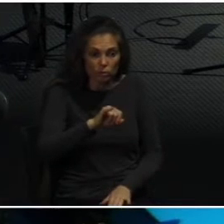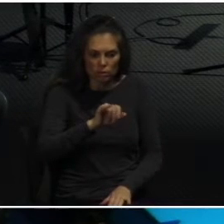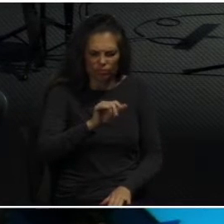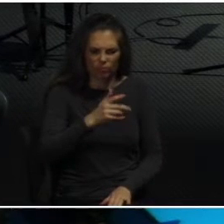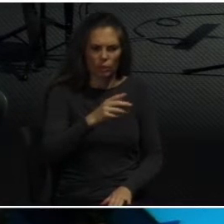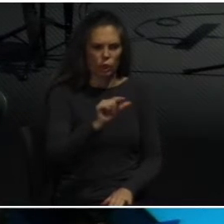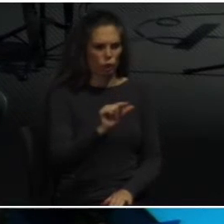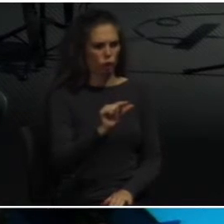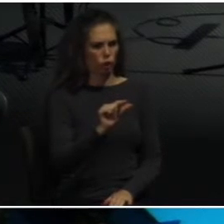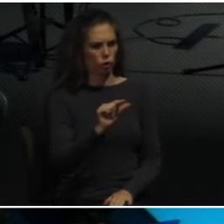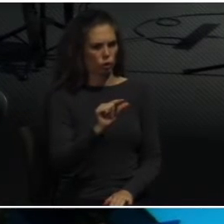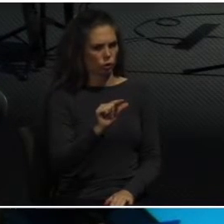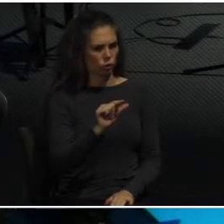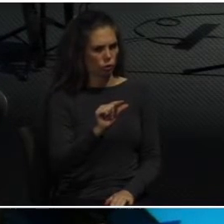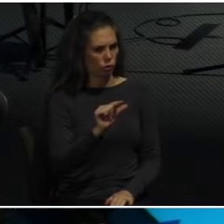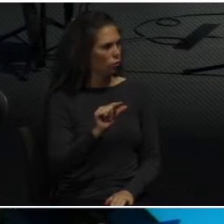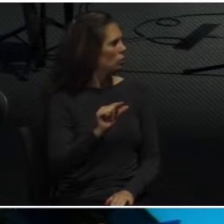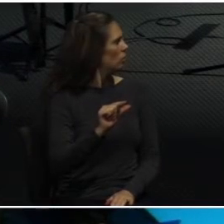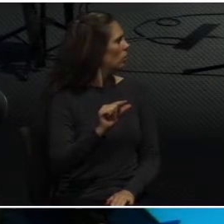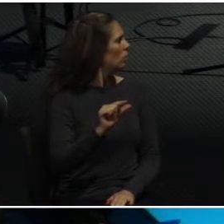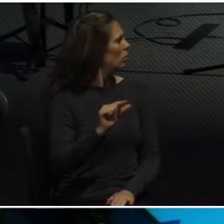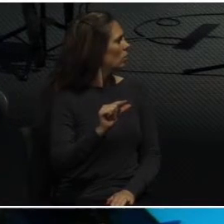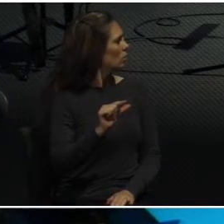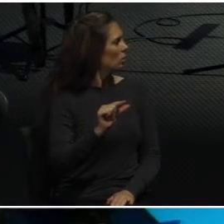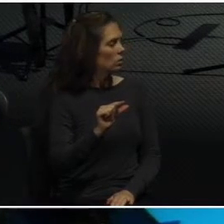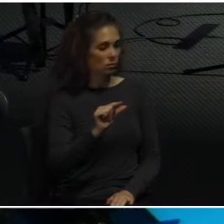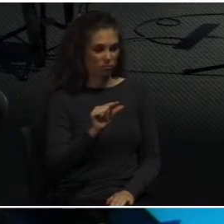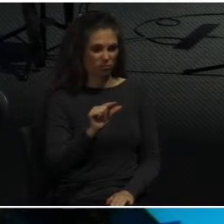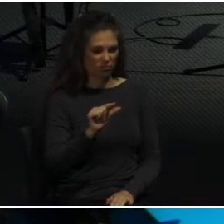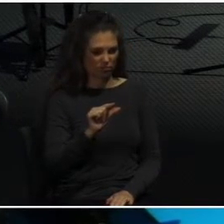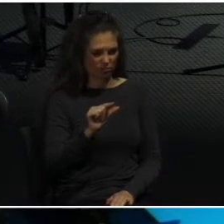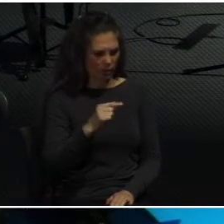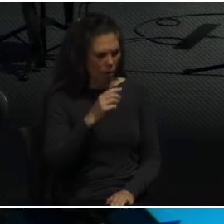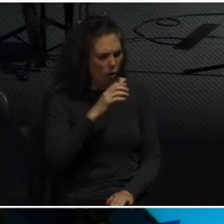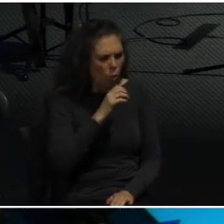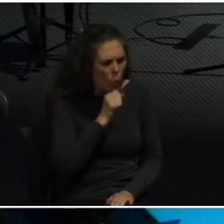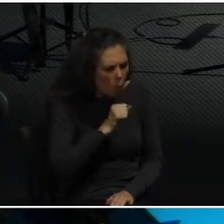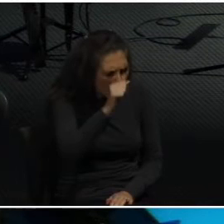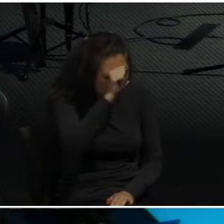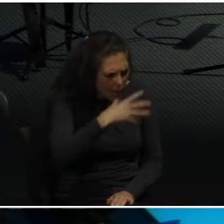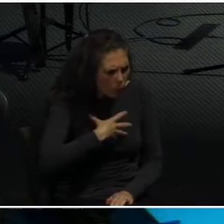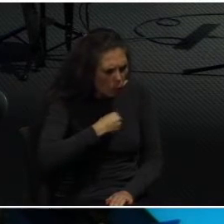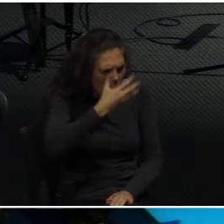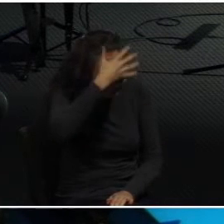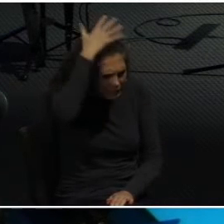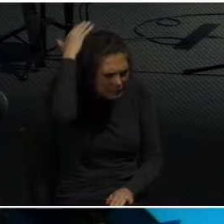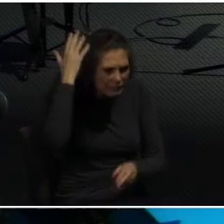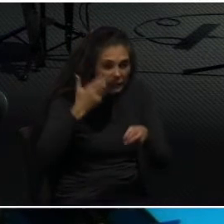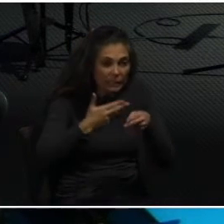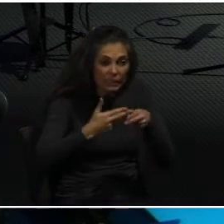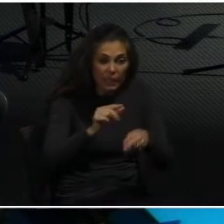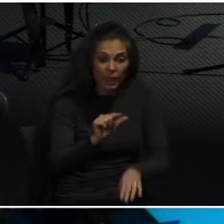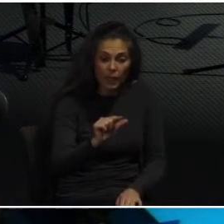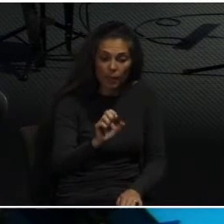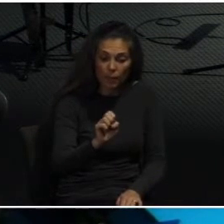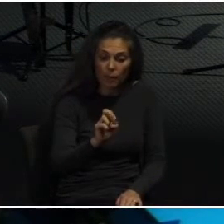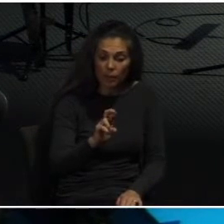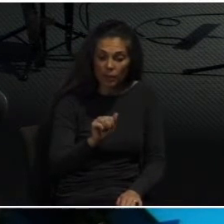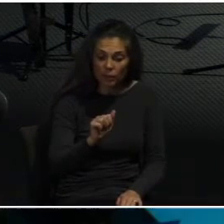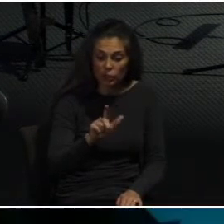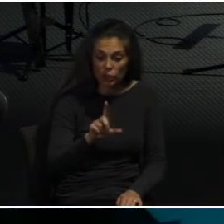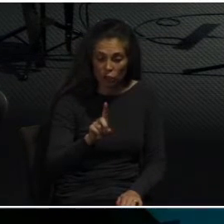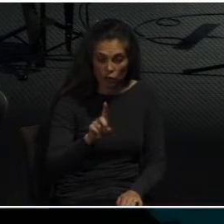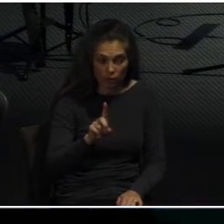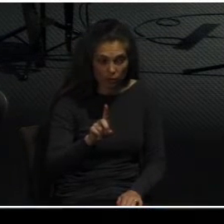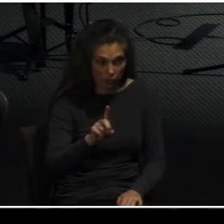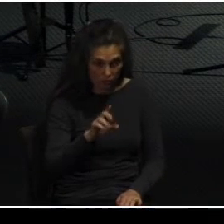Linden back here. Gerald. And Gerald is meeting his birth brother,